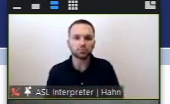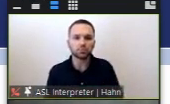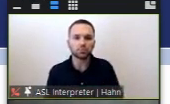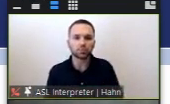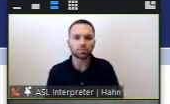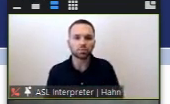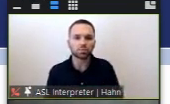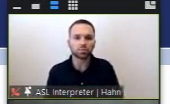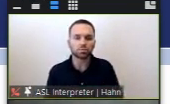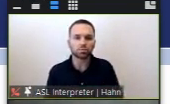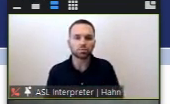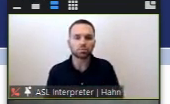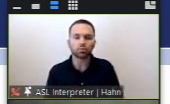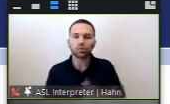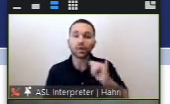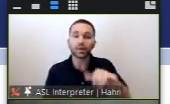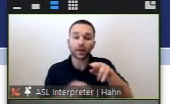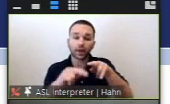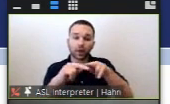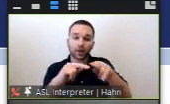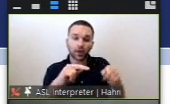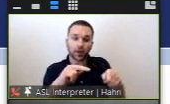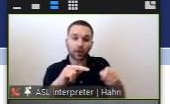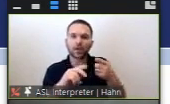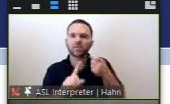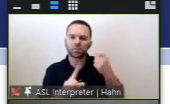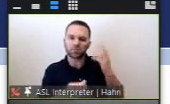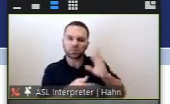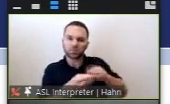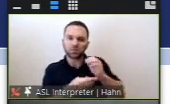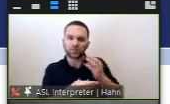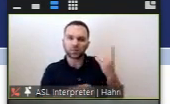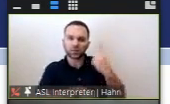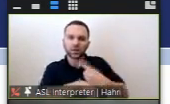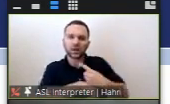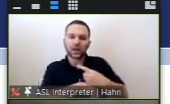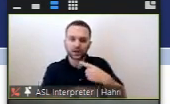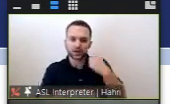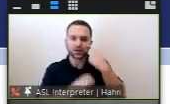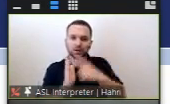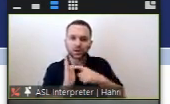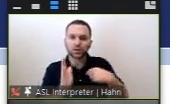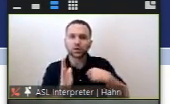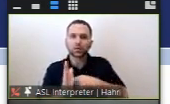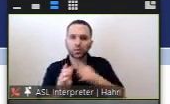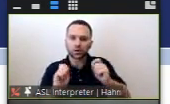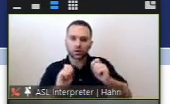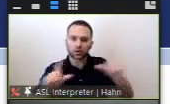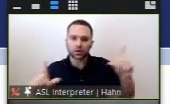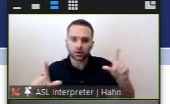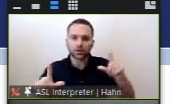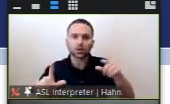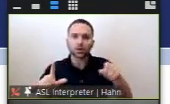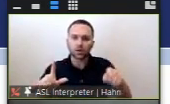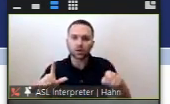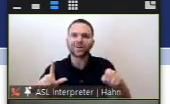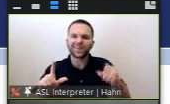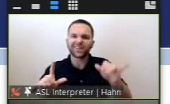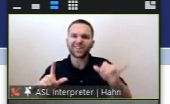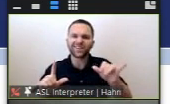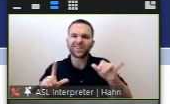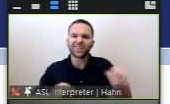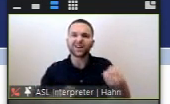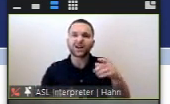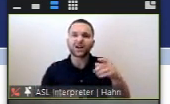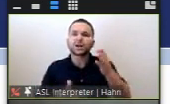So that decrease that I mentioned in the last couple of days becomes even more apparent as we zoom into the data a little bit. And this figure is showing you some of our age-specific trends.